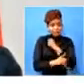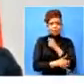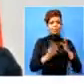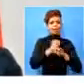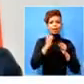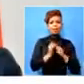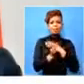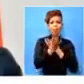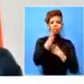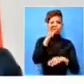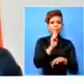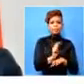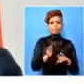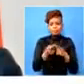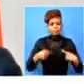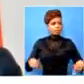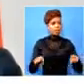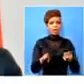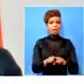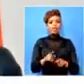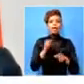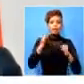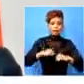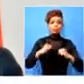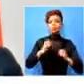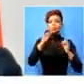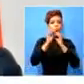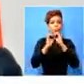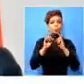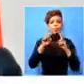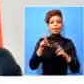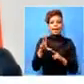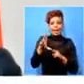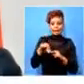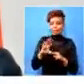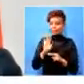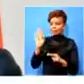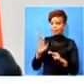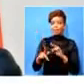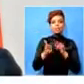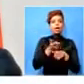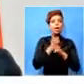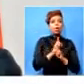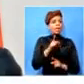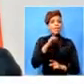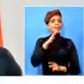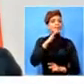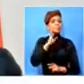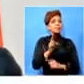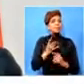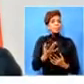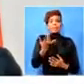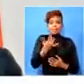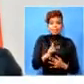been agreed to and attaching them to that loan. That means that if the National Treasury continues with